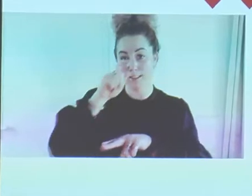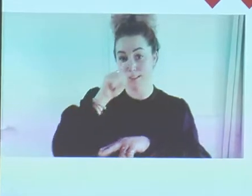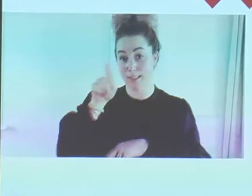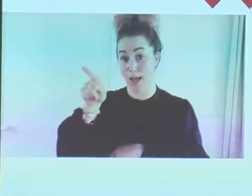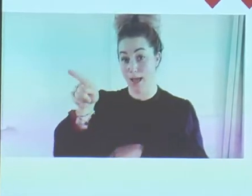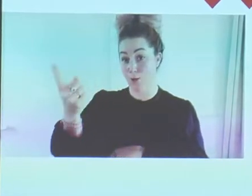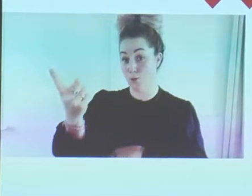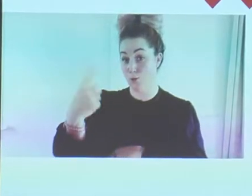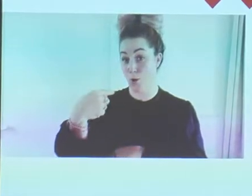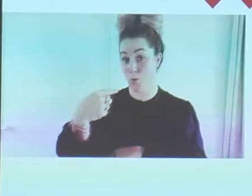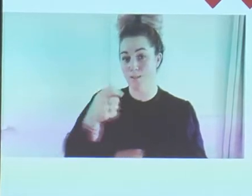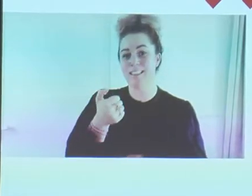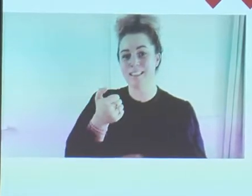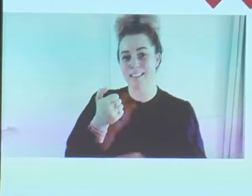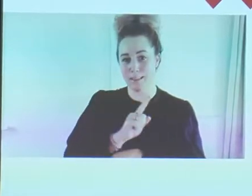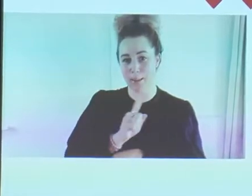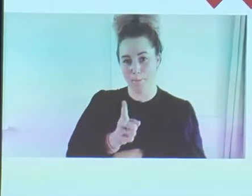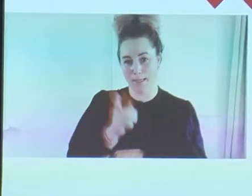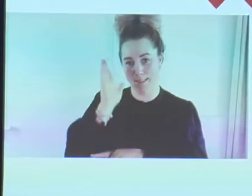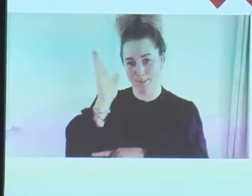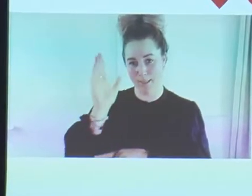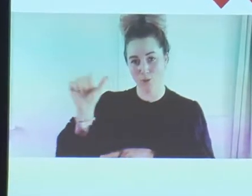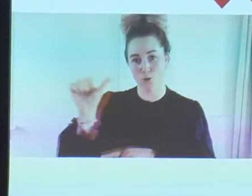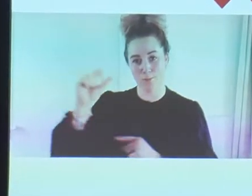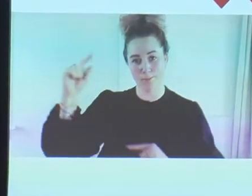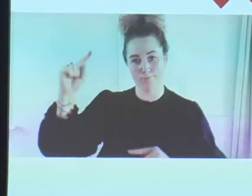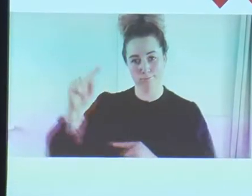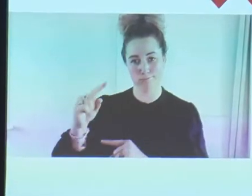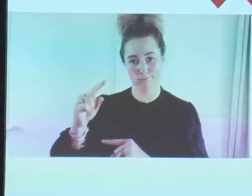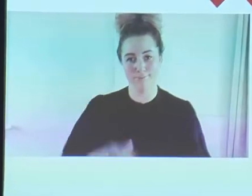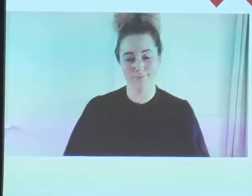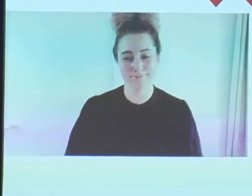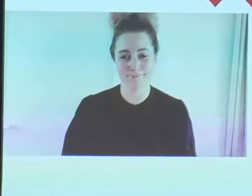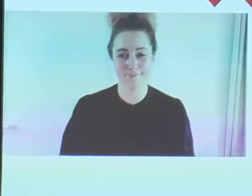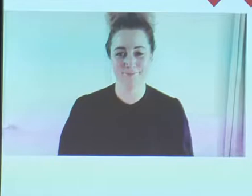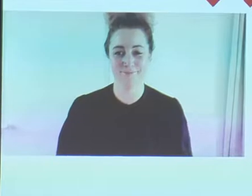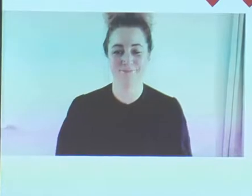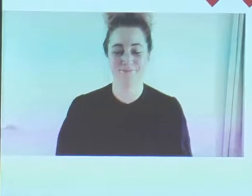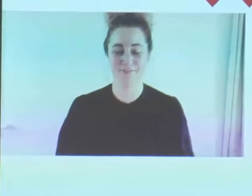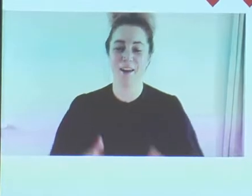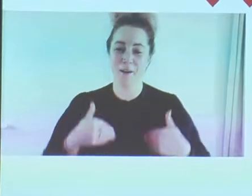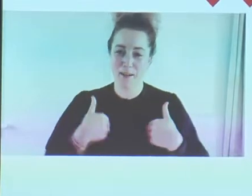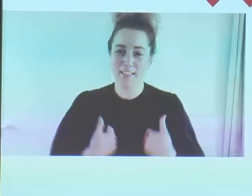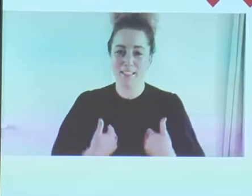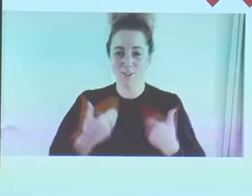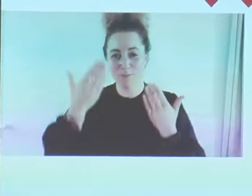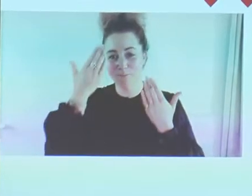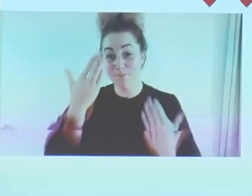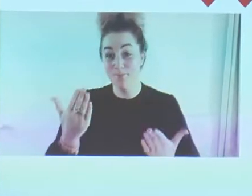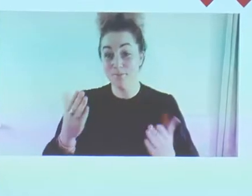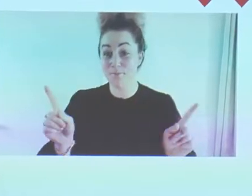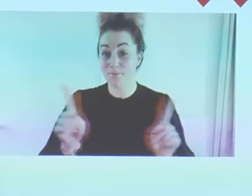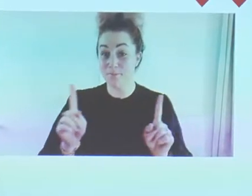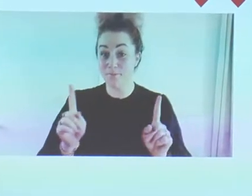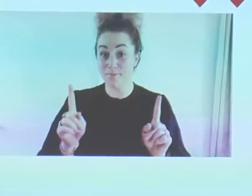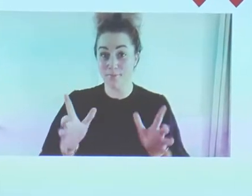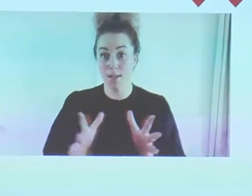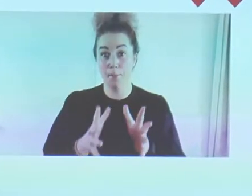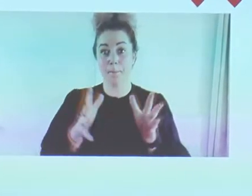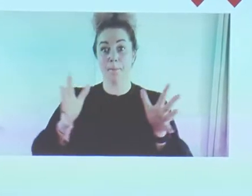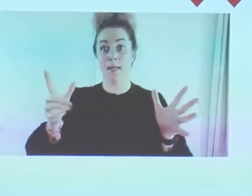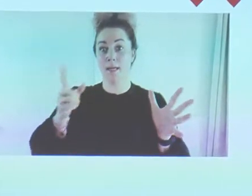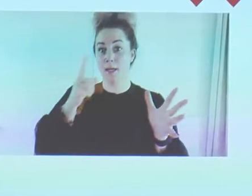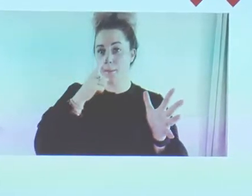that it is a six minute speech I'm supposed to be delivering but I do need to start by acknowledging the Giants that have